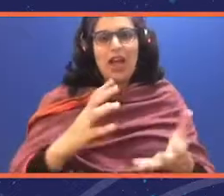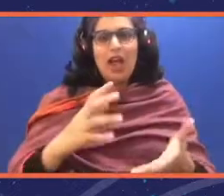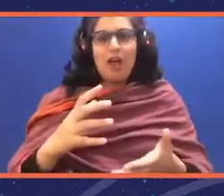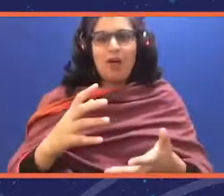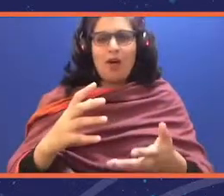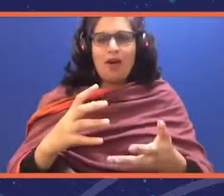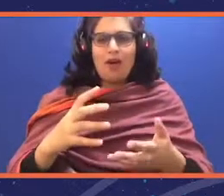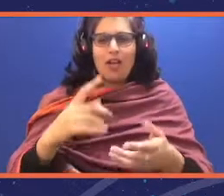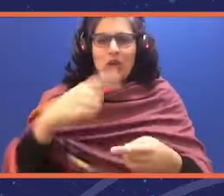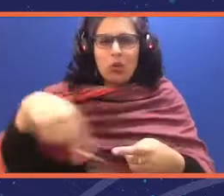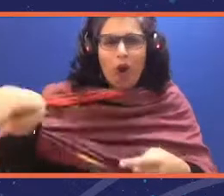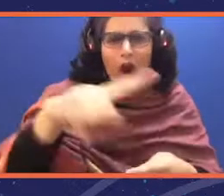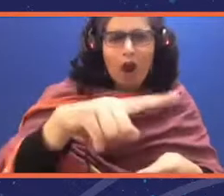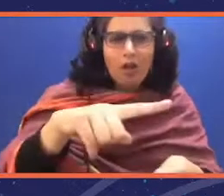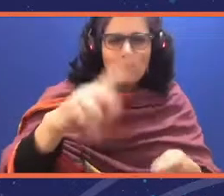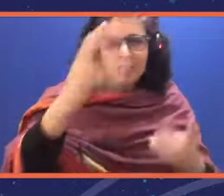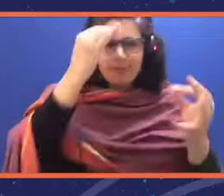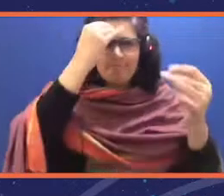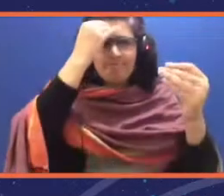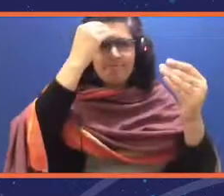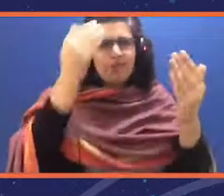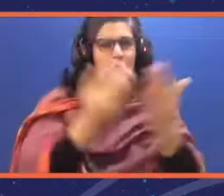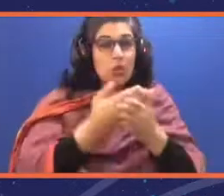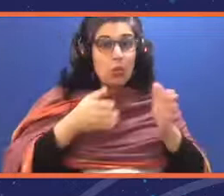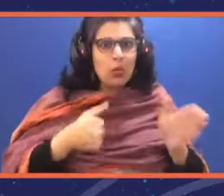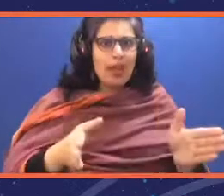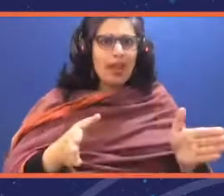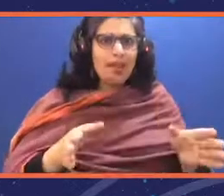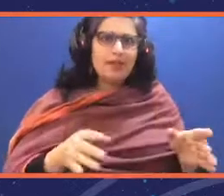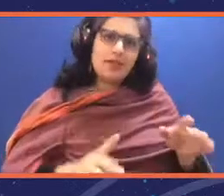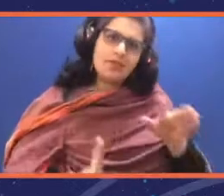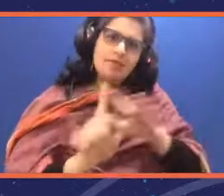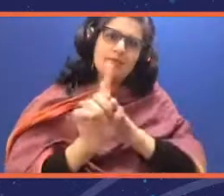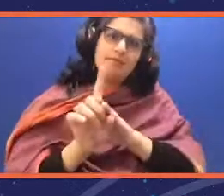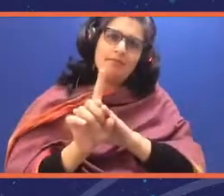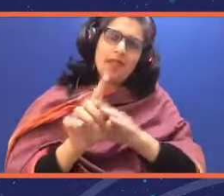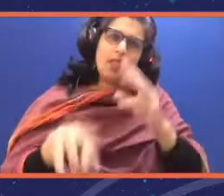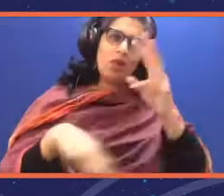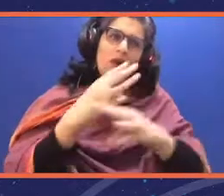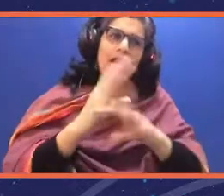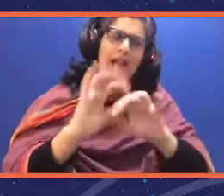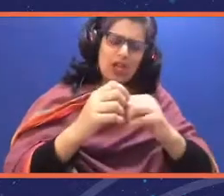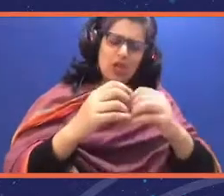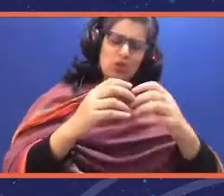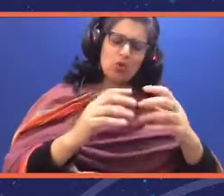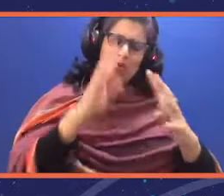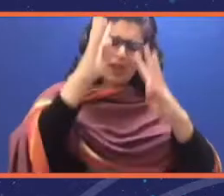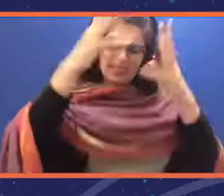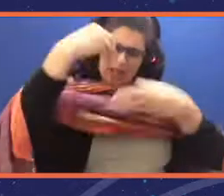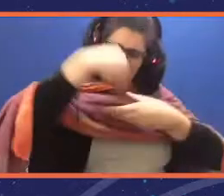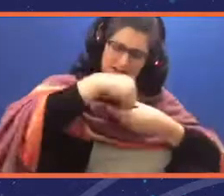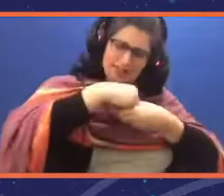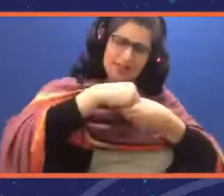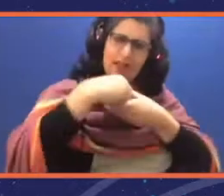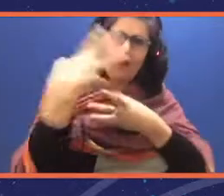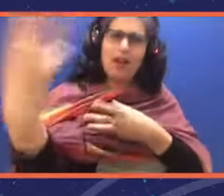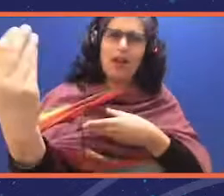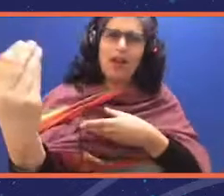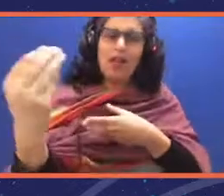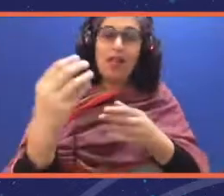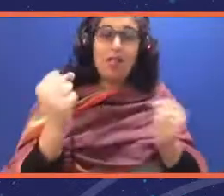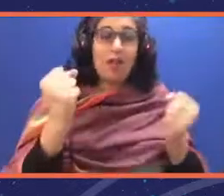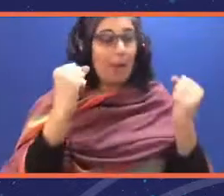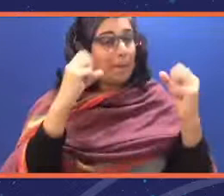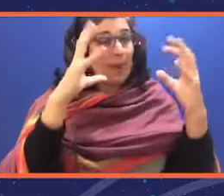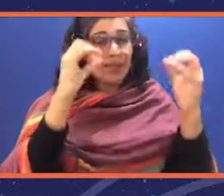to figure out new ways of being, and how can you create that within yourself there's a lot of amazing artists on this panel, but